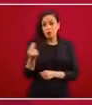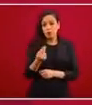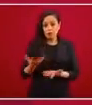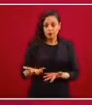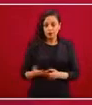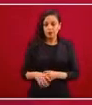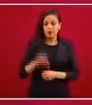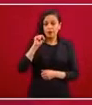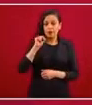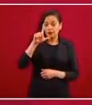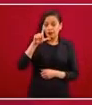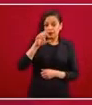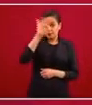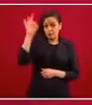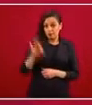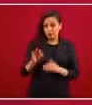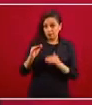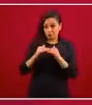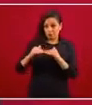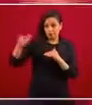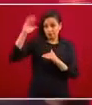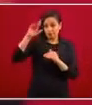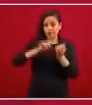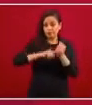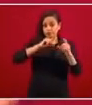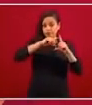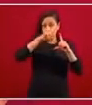essential economic sector,